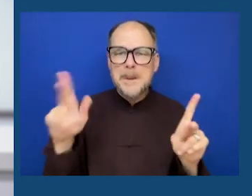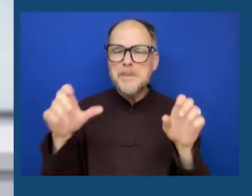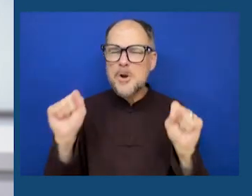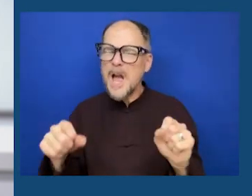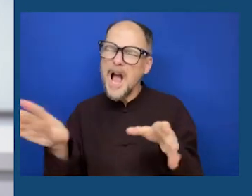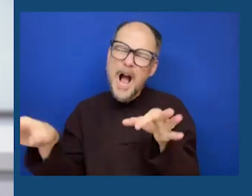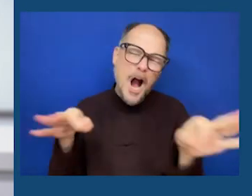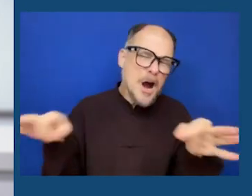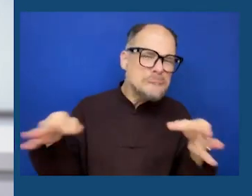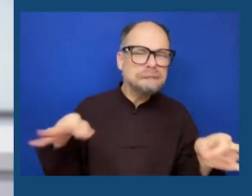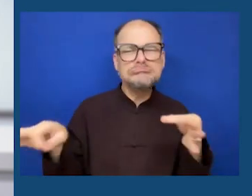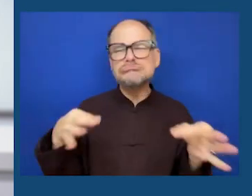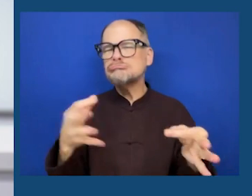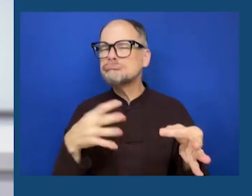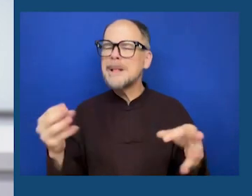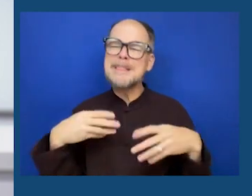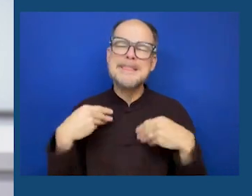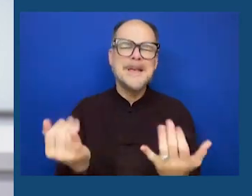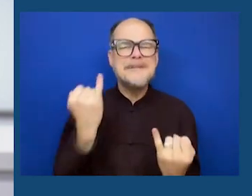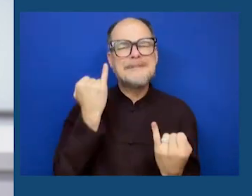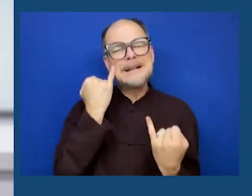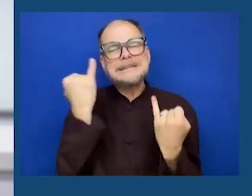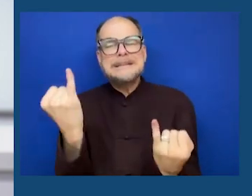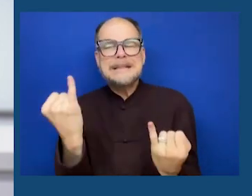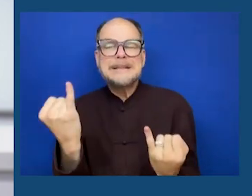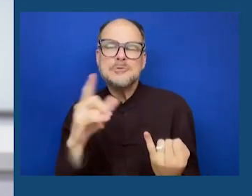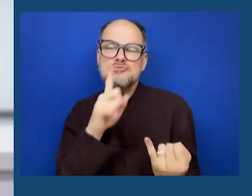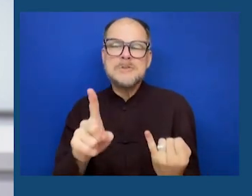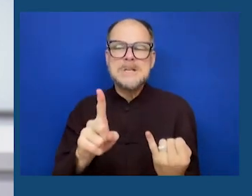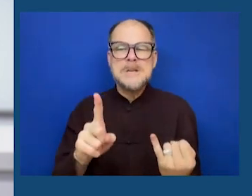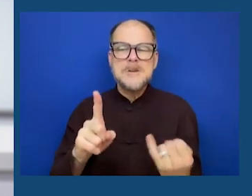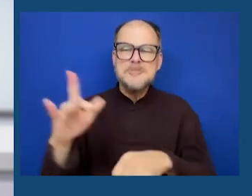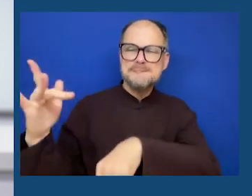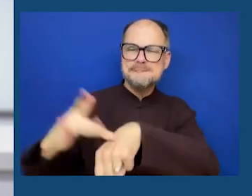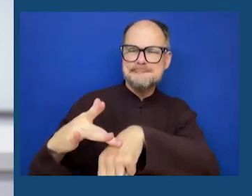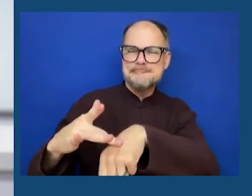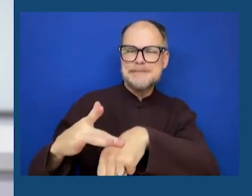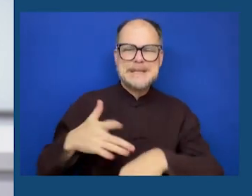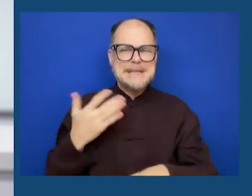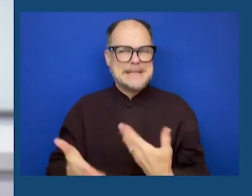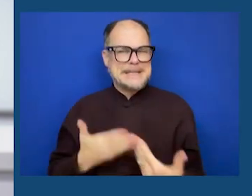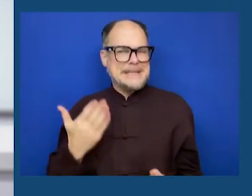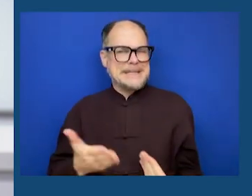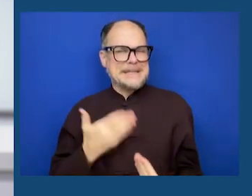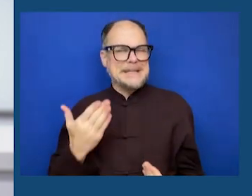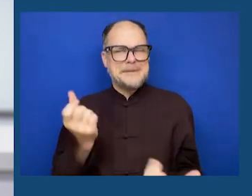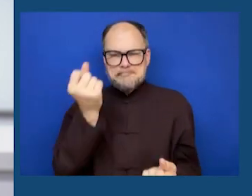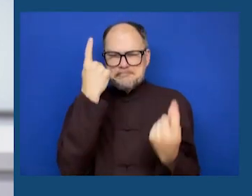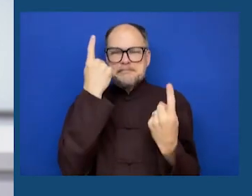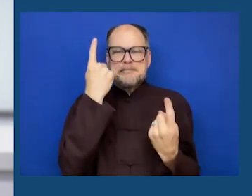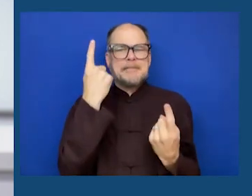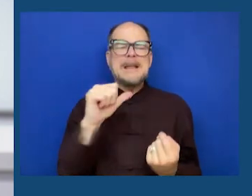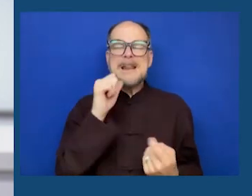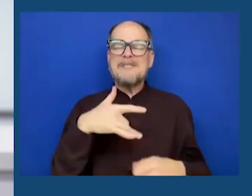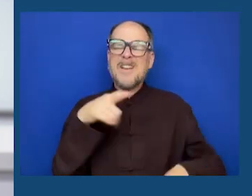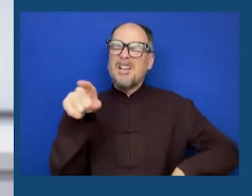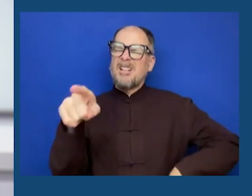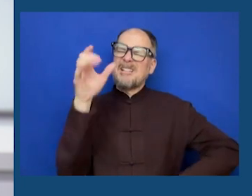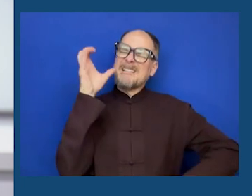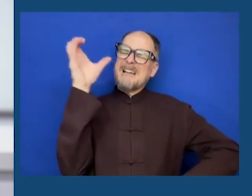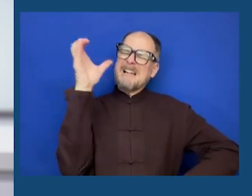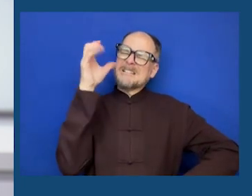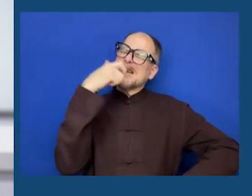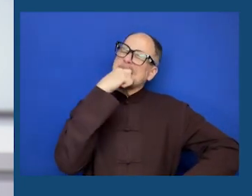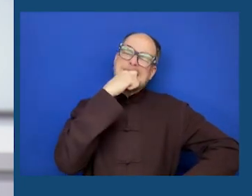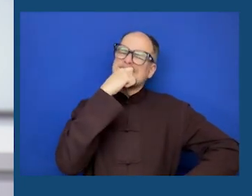are in a real life human way that makes it relatable, not distant, but relatable. And so I want to